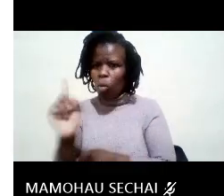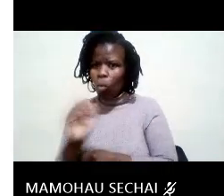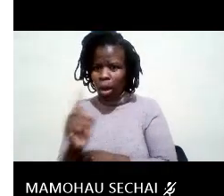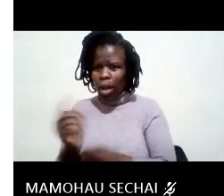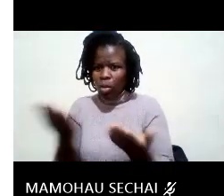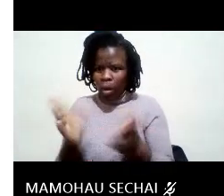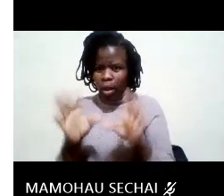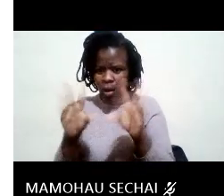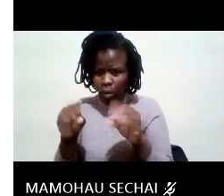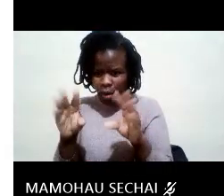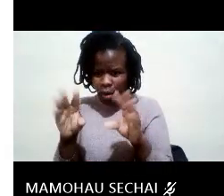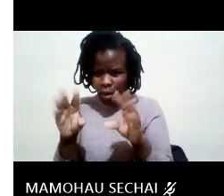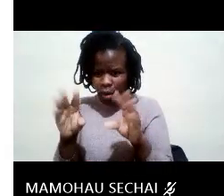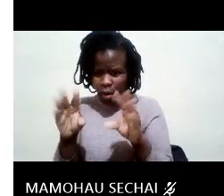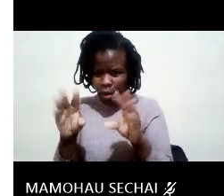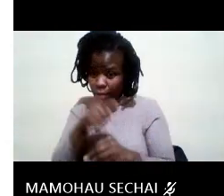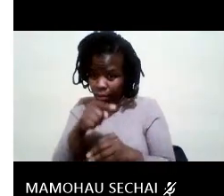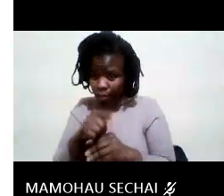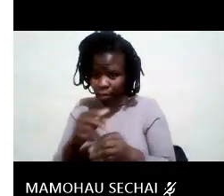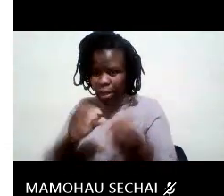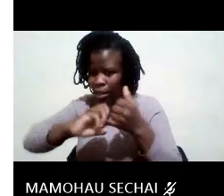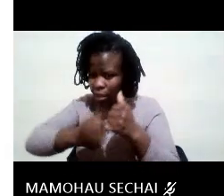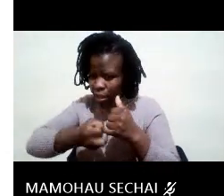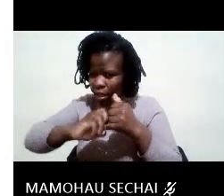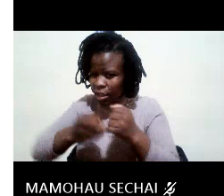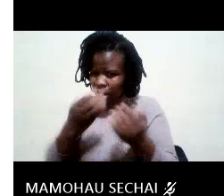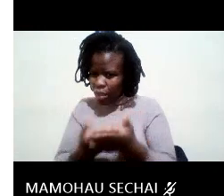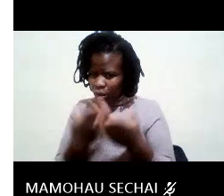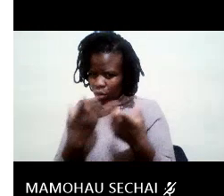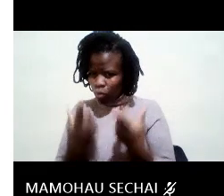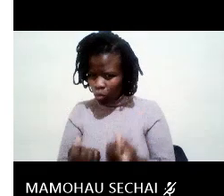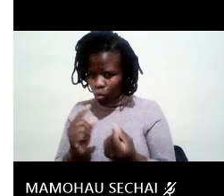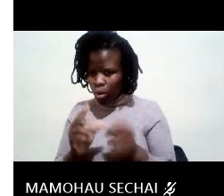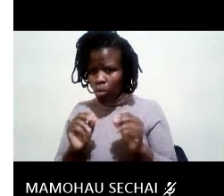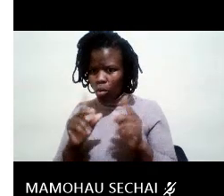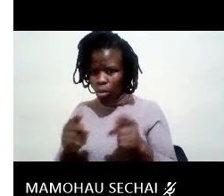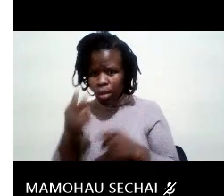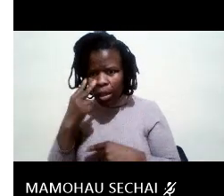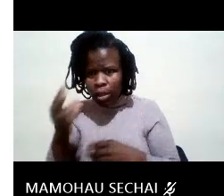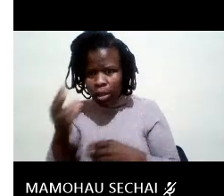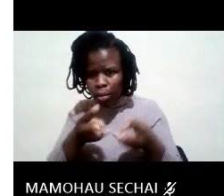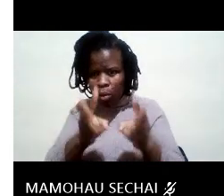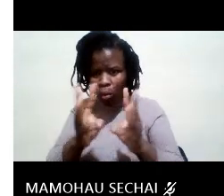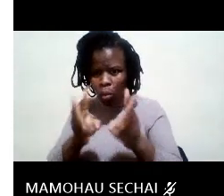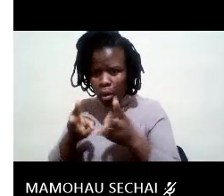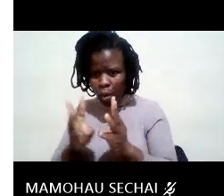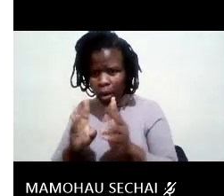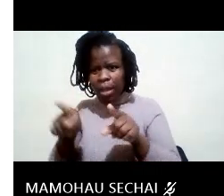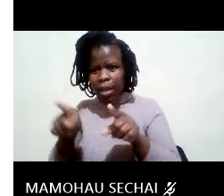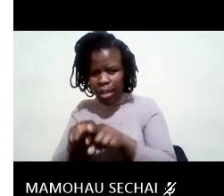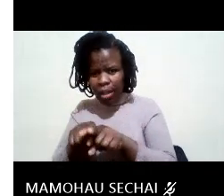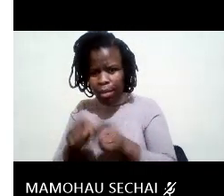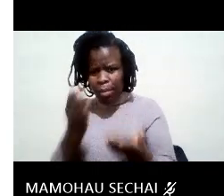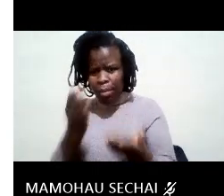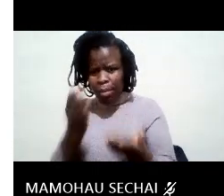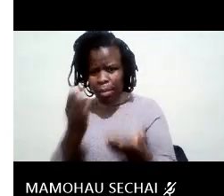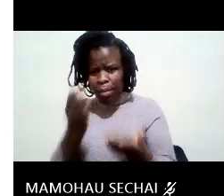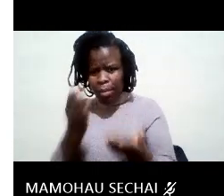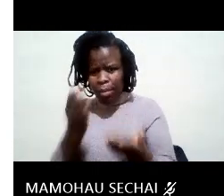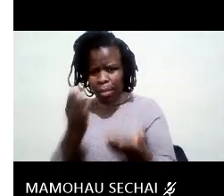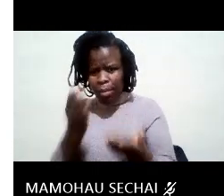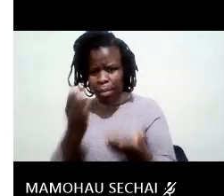this session, we're trying to actually tap into our ways of knowing and being. And don't get frustrated if you don't know much about it, because